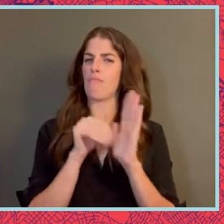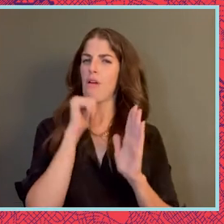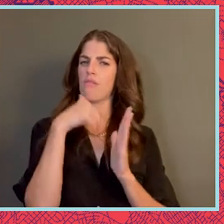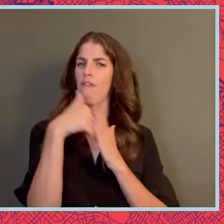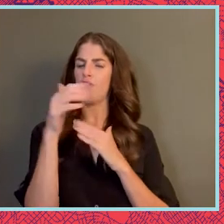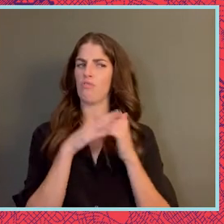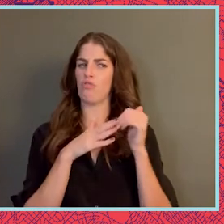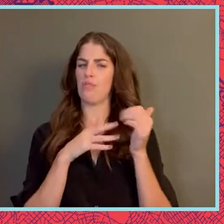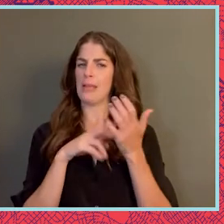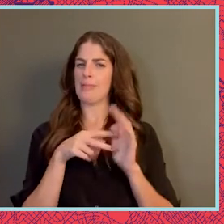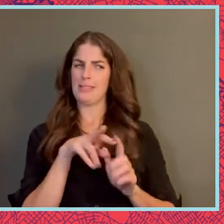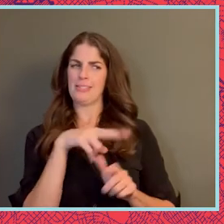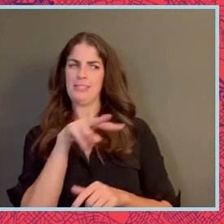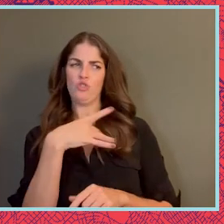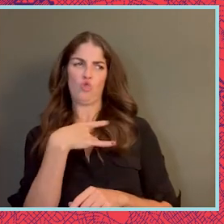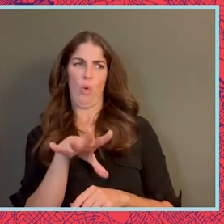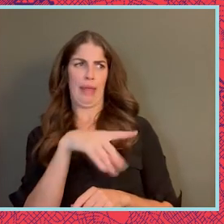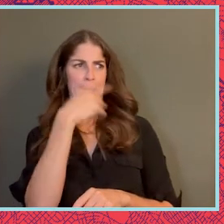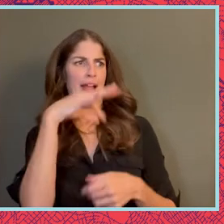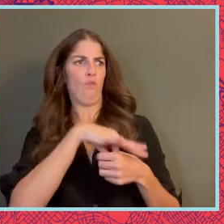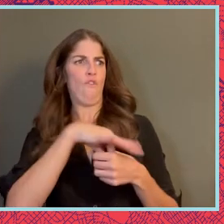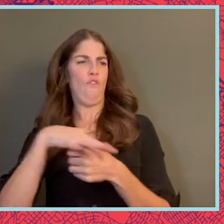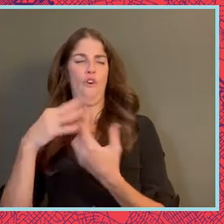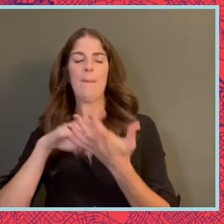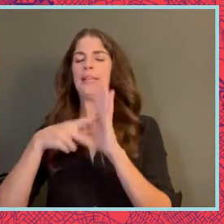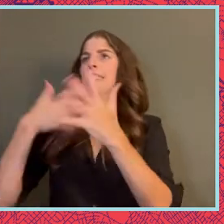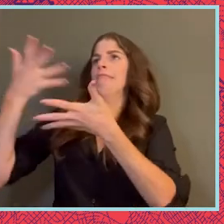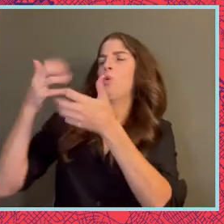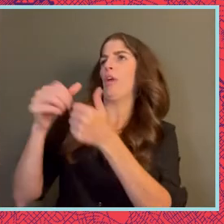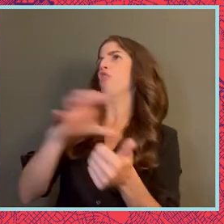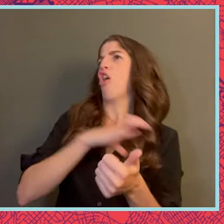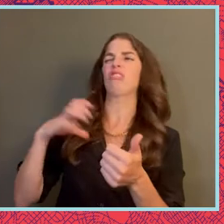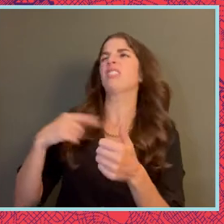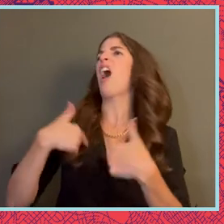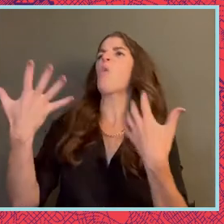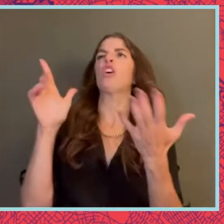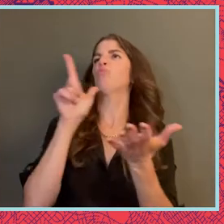And so they began working with racist reactionaries in Congress to not just strip African Americans